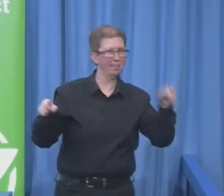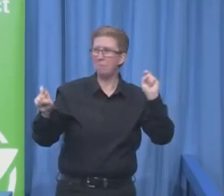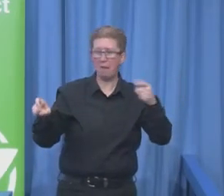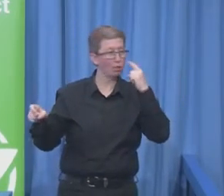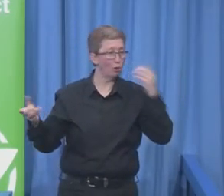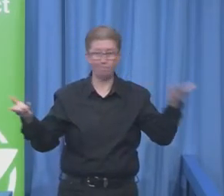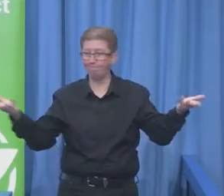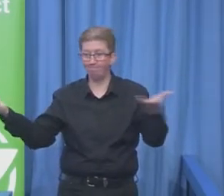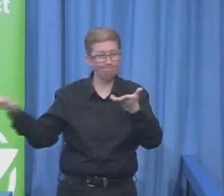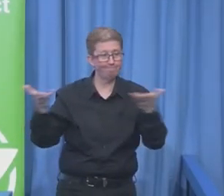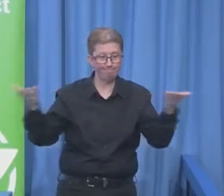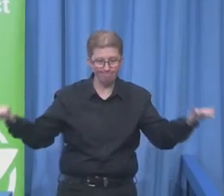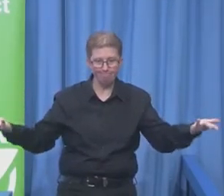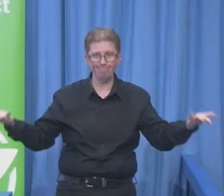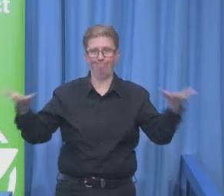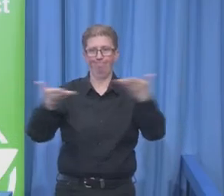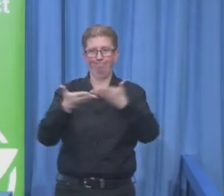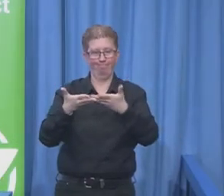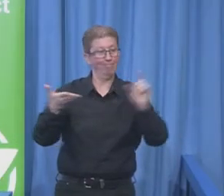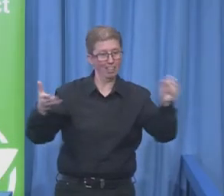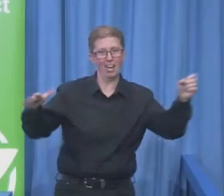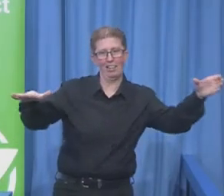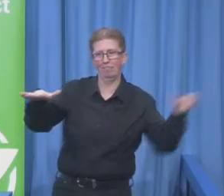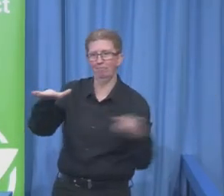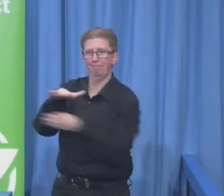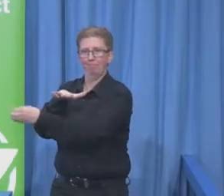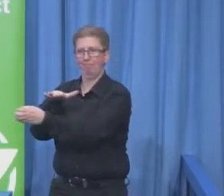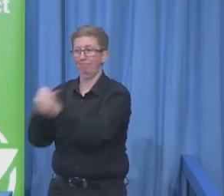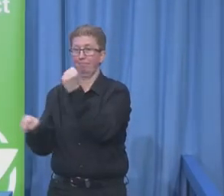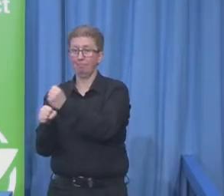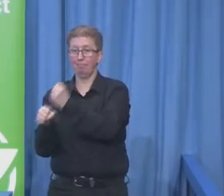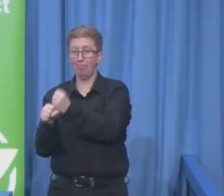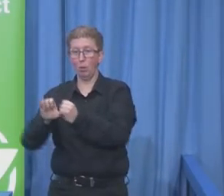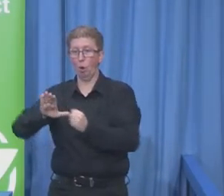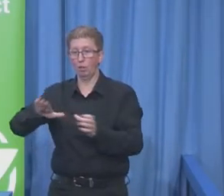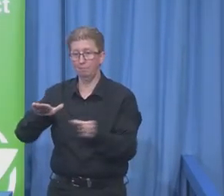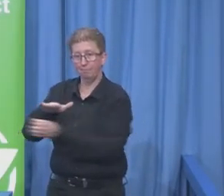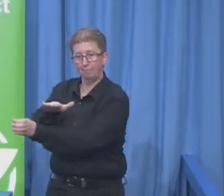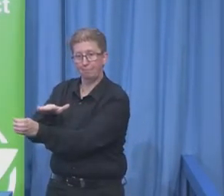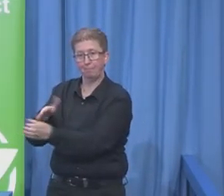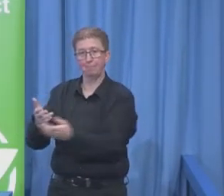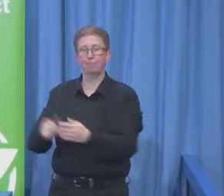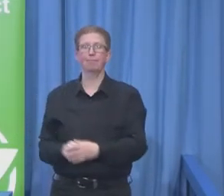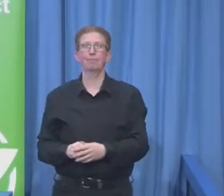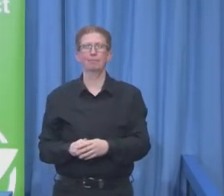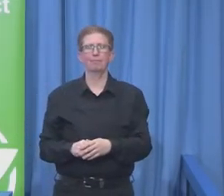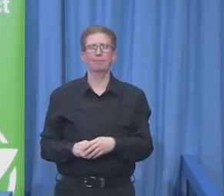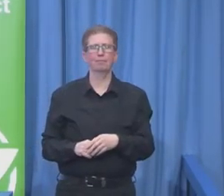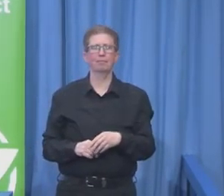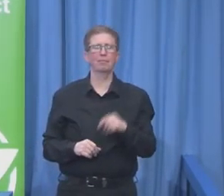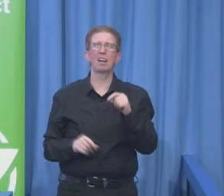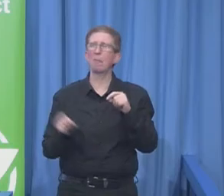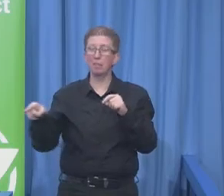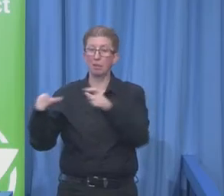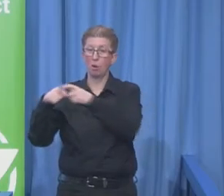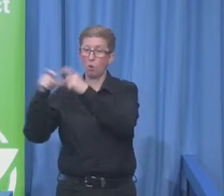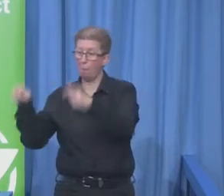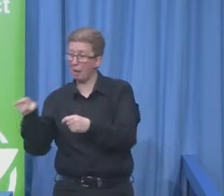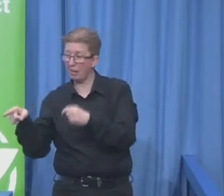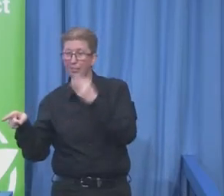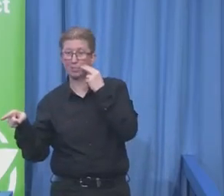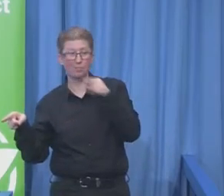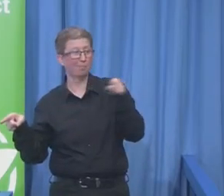the differences intact. And last but not the least, we're looking at retention and about creating a sustainable model which can